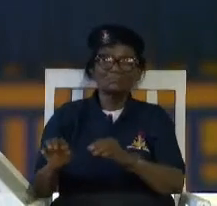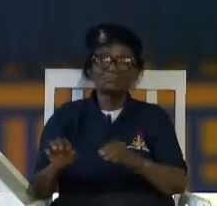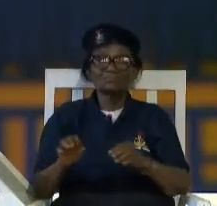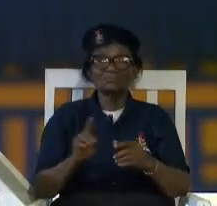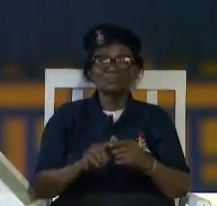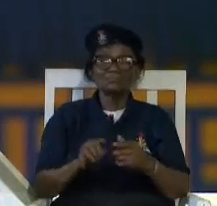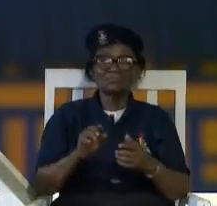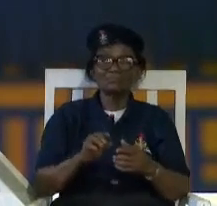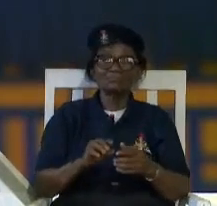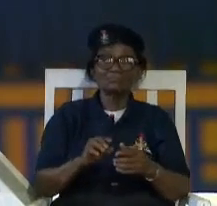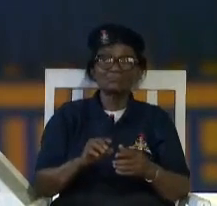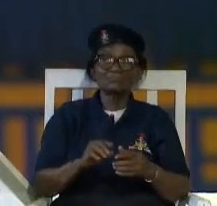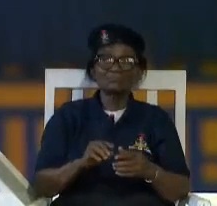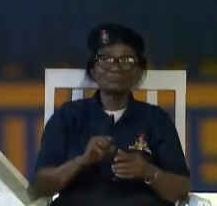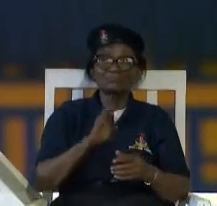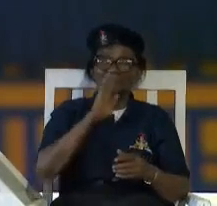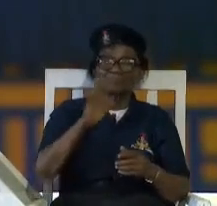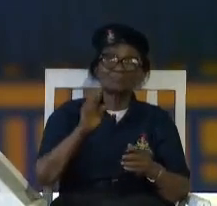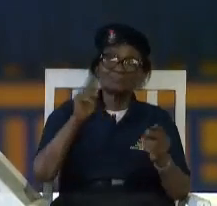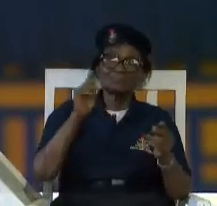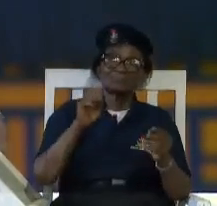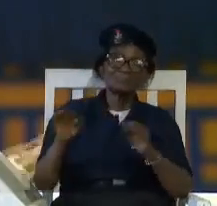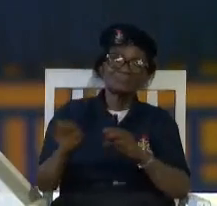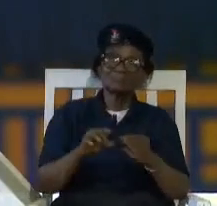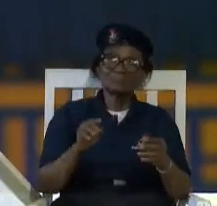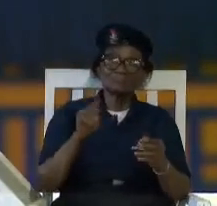to be done perfectly.